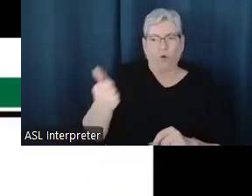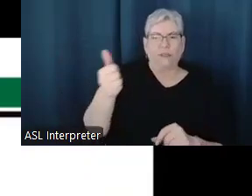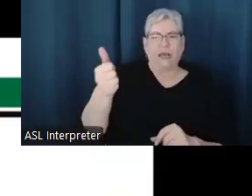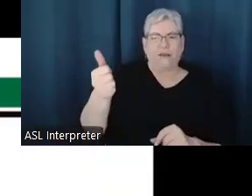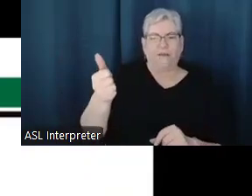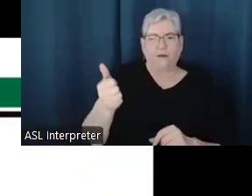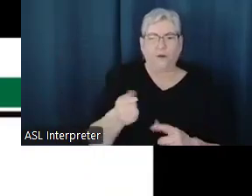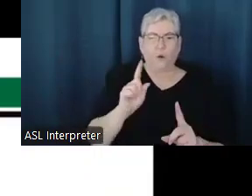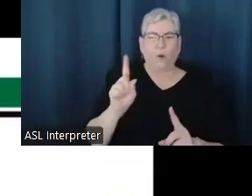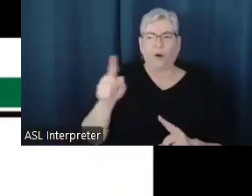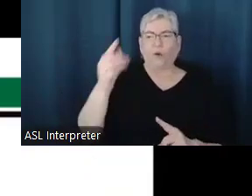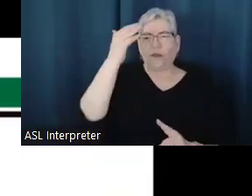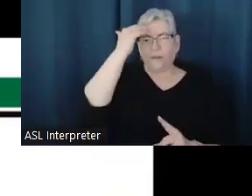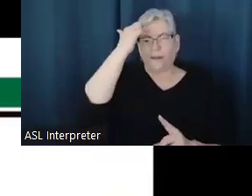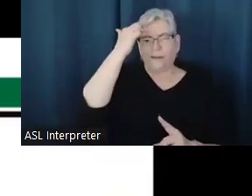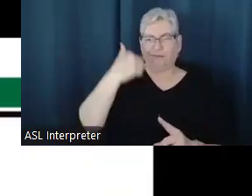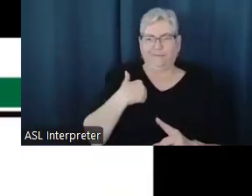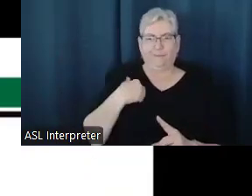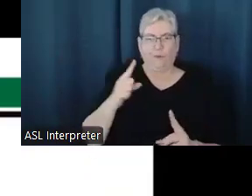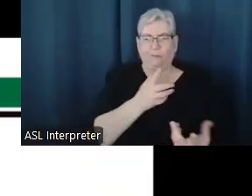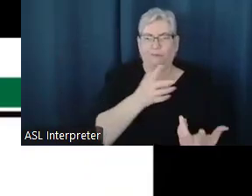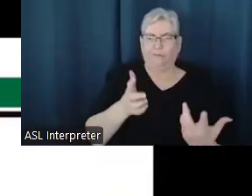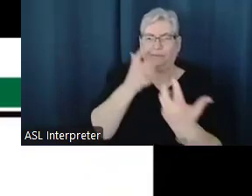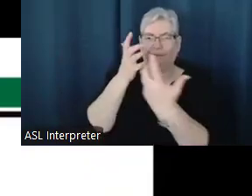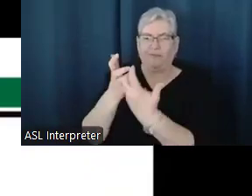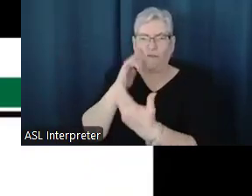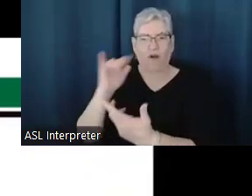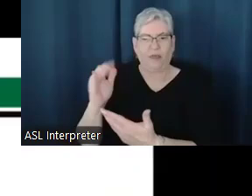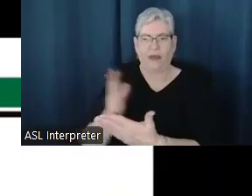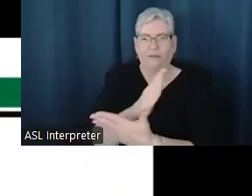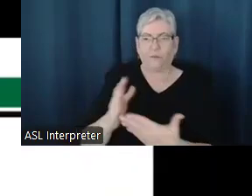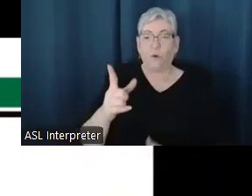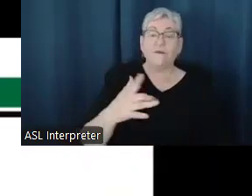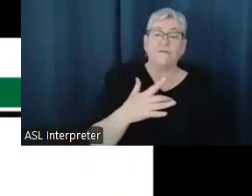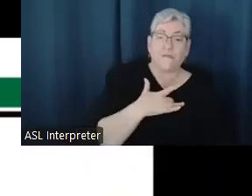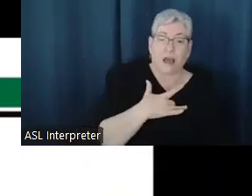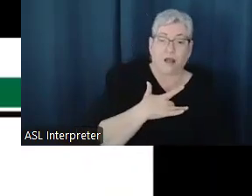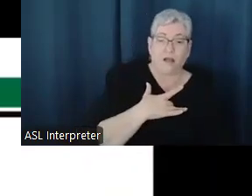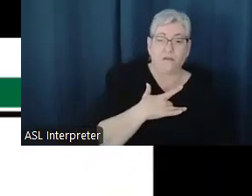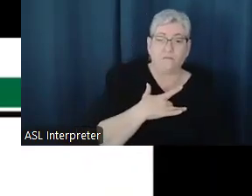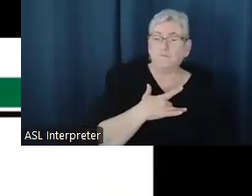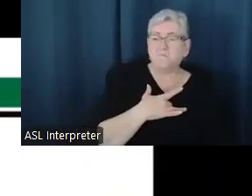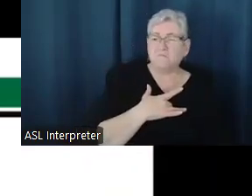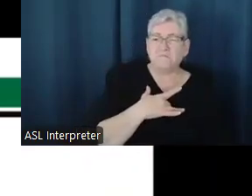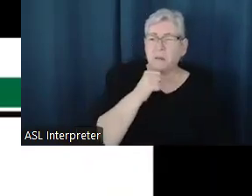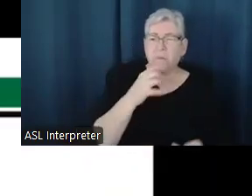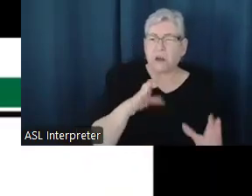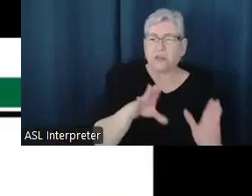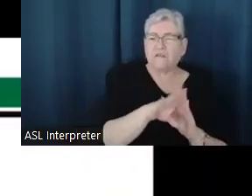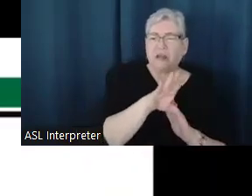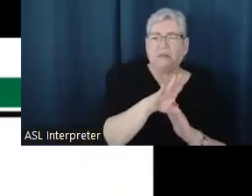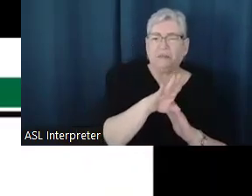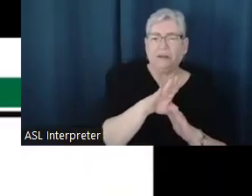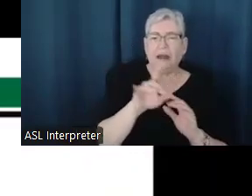think you are on that scale. So do you feel like it's not as much developed, maybe at the midway